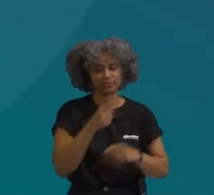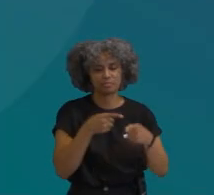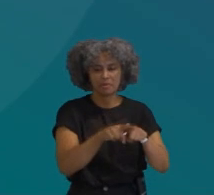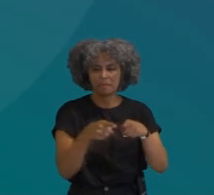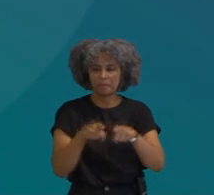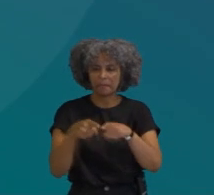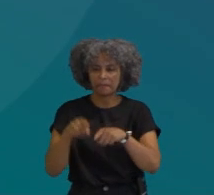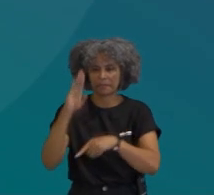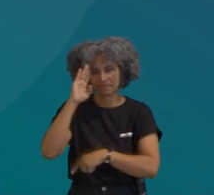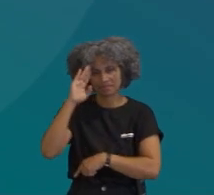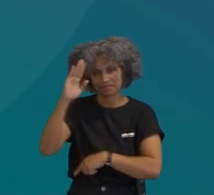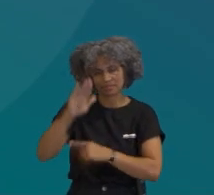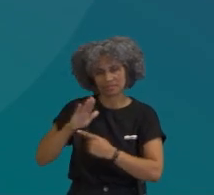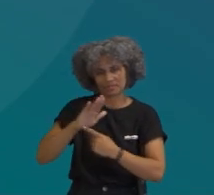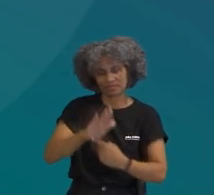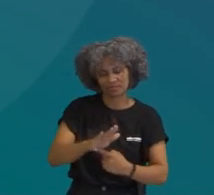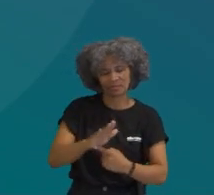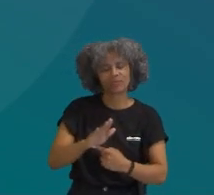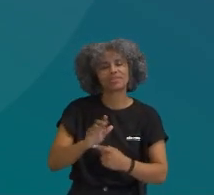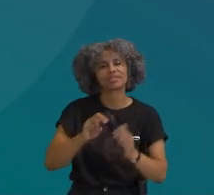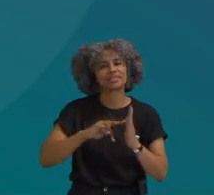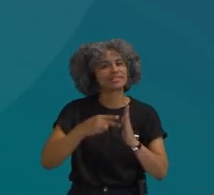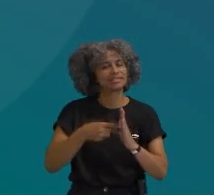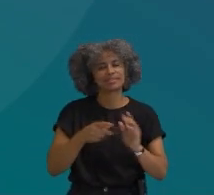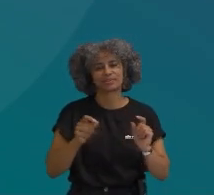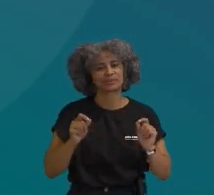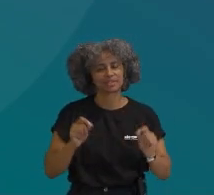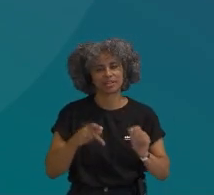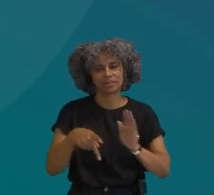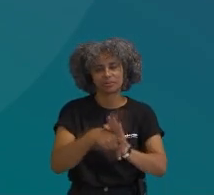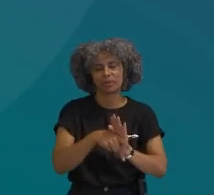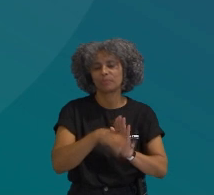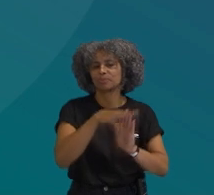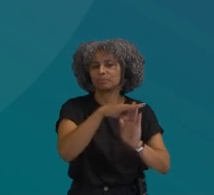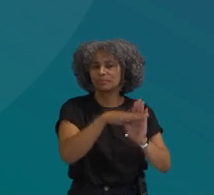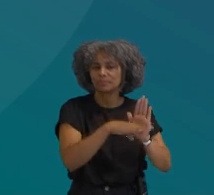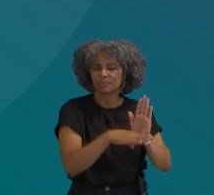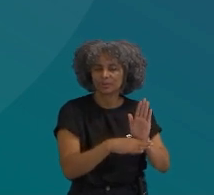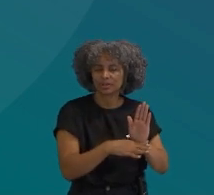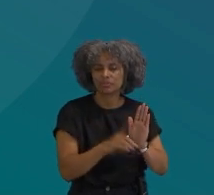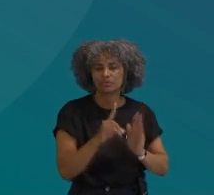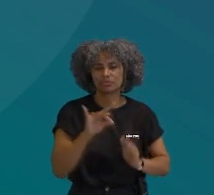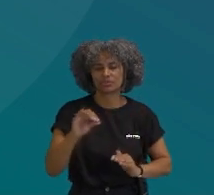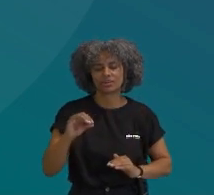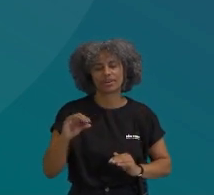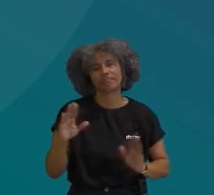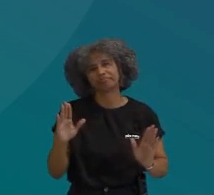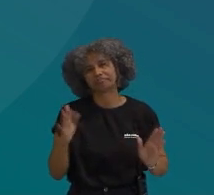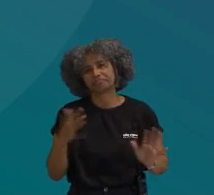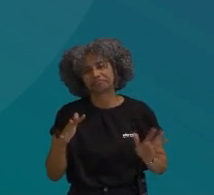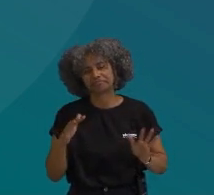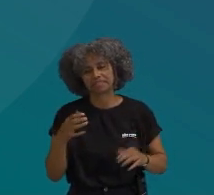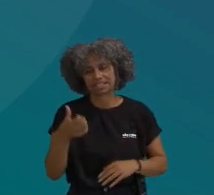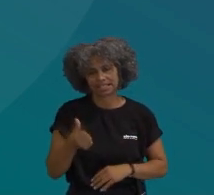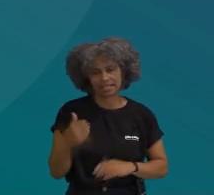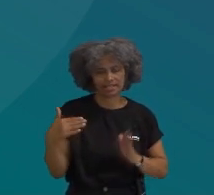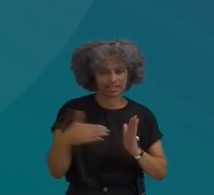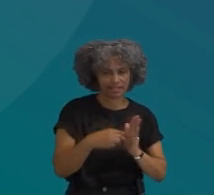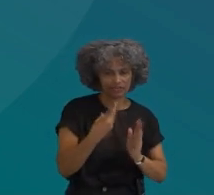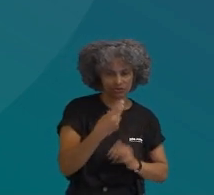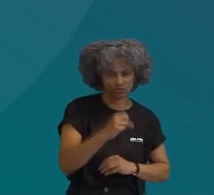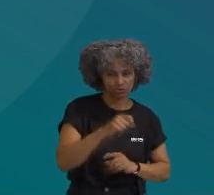be part of a program running from the 25th to the 28th of October in this part of the world,